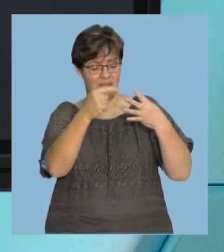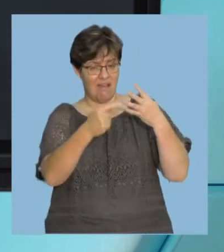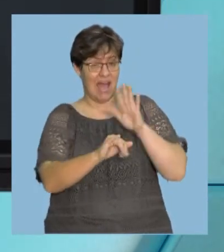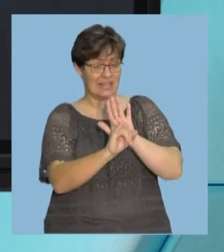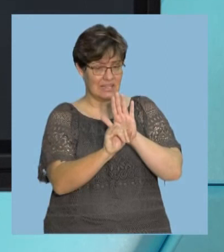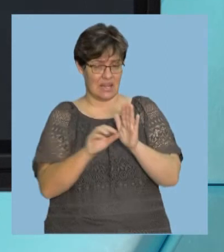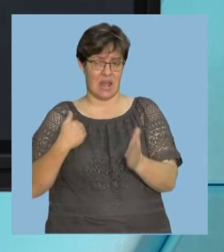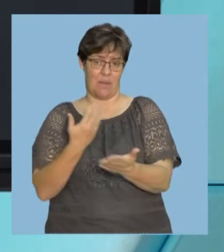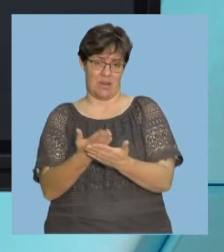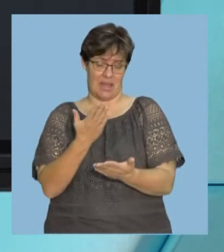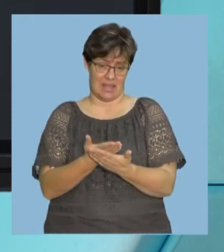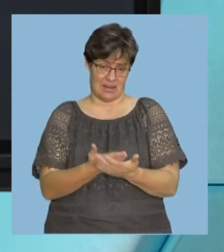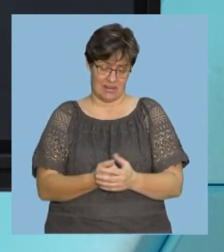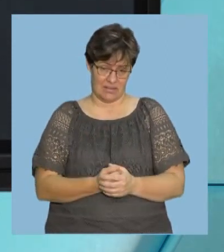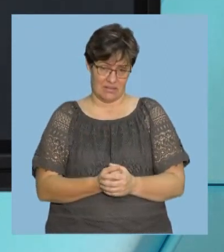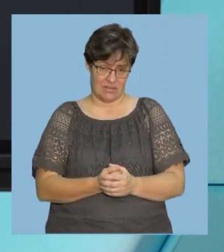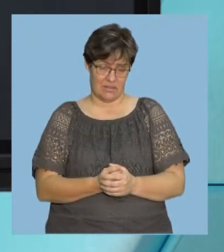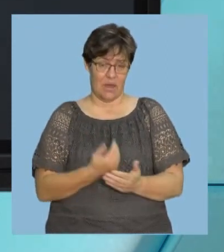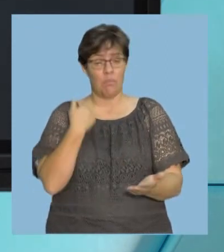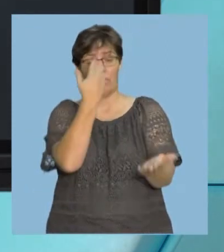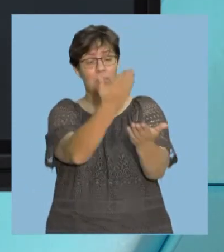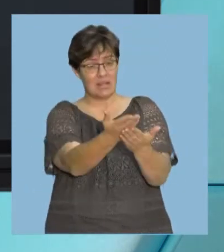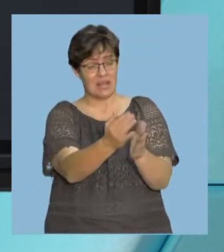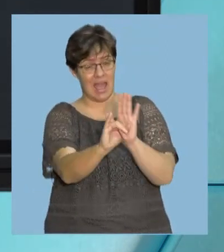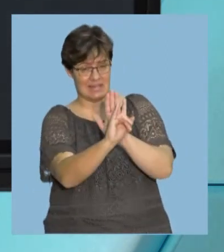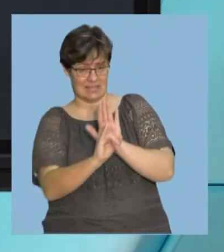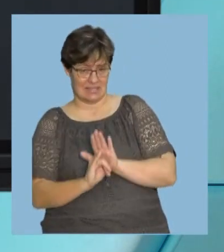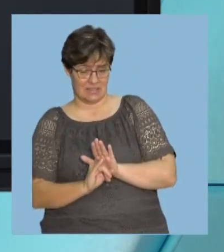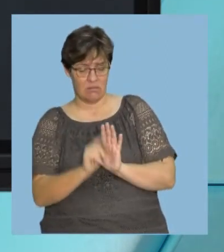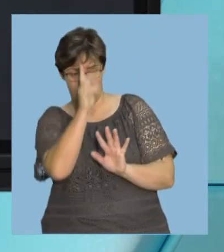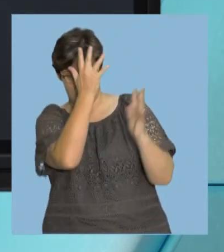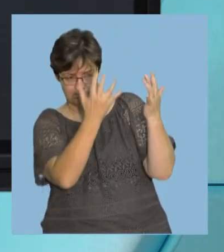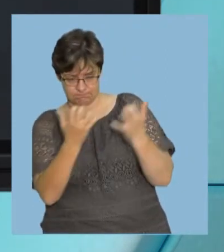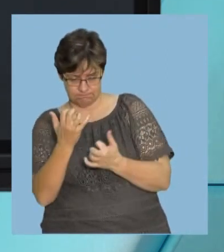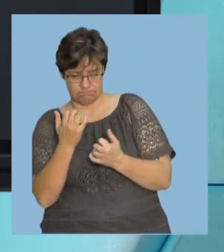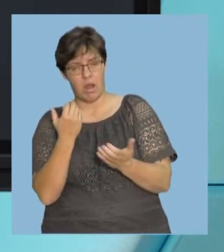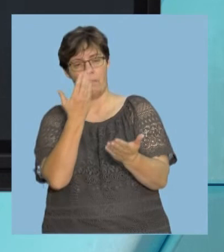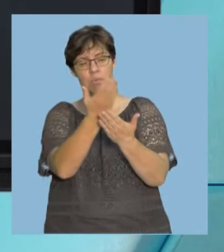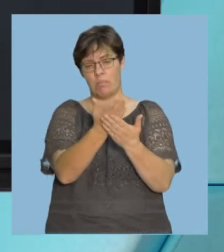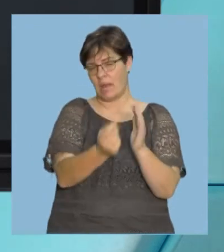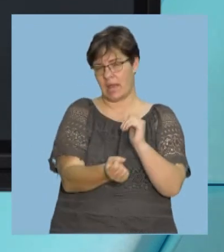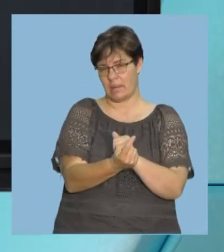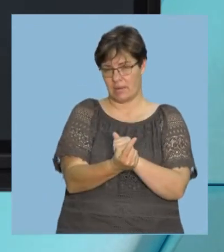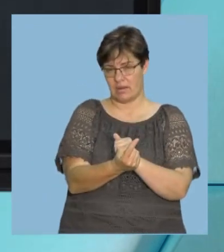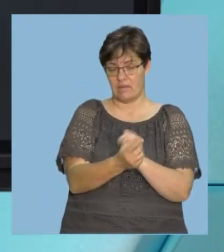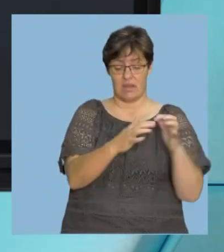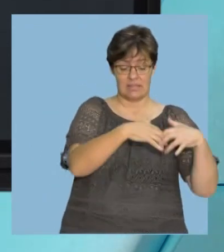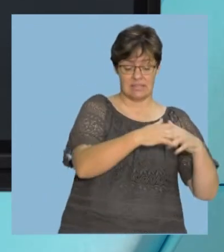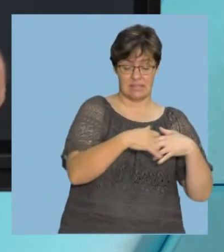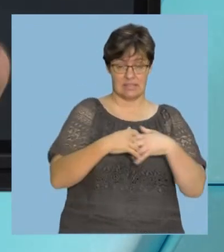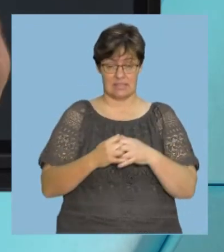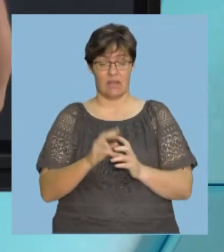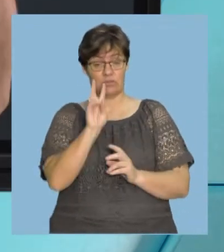make sure you can apply your identities, your probability identities, for calculating